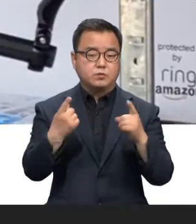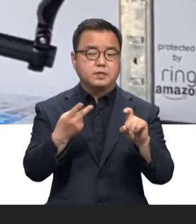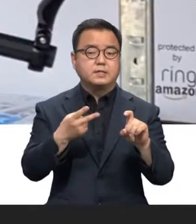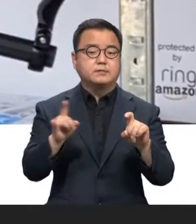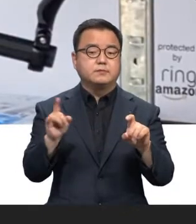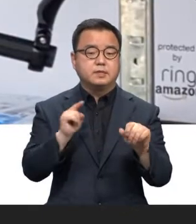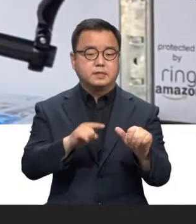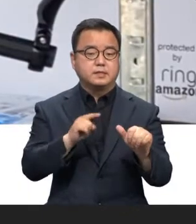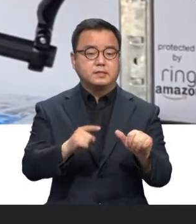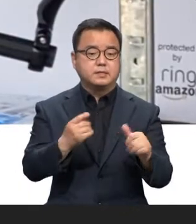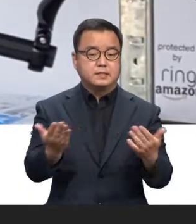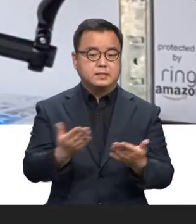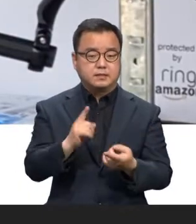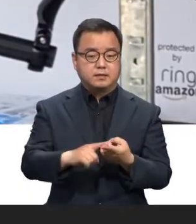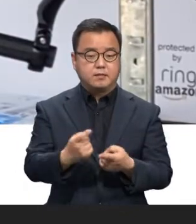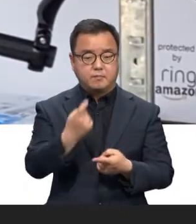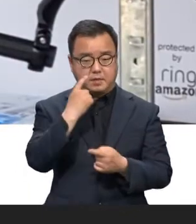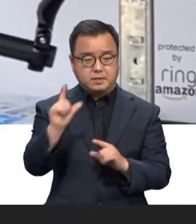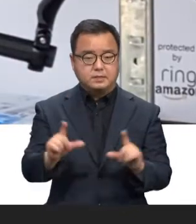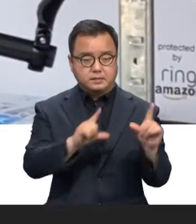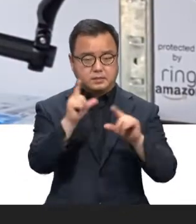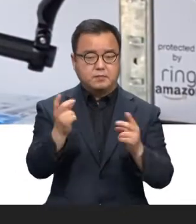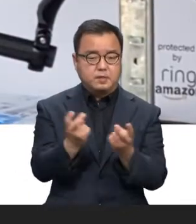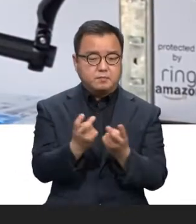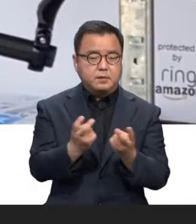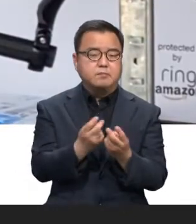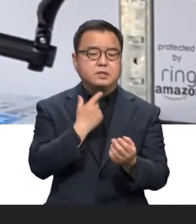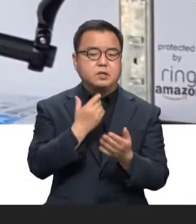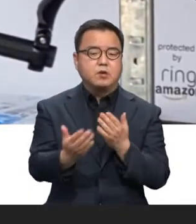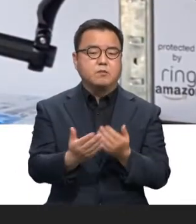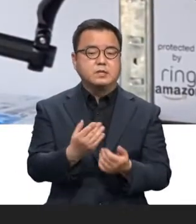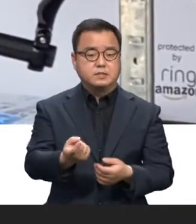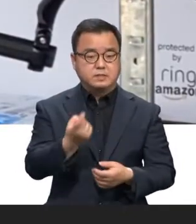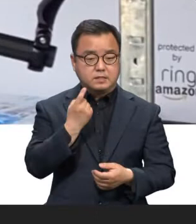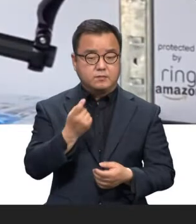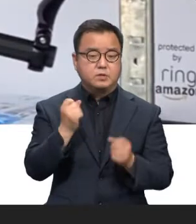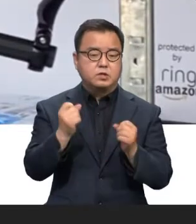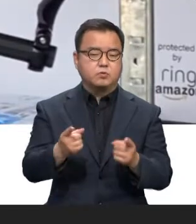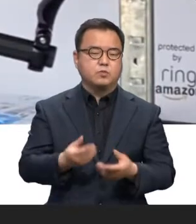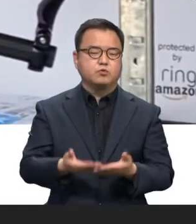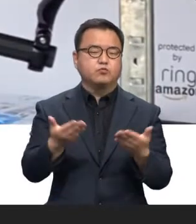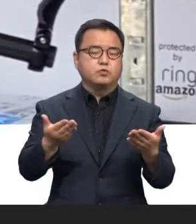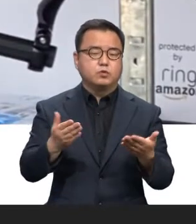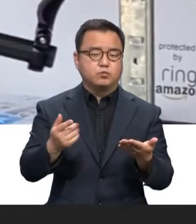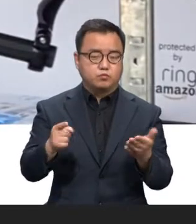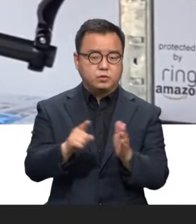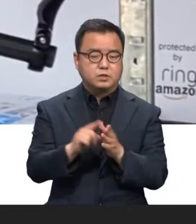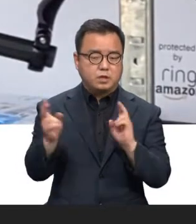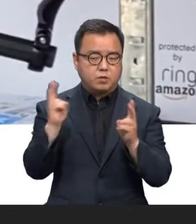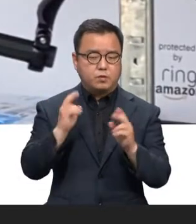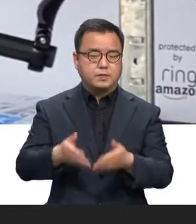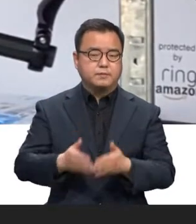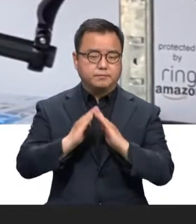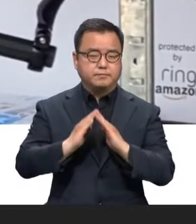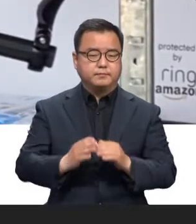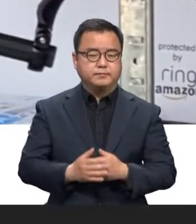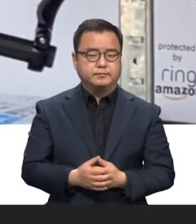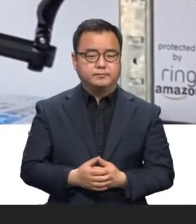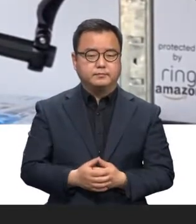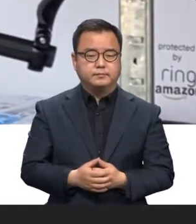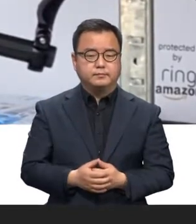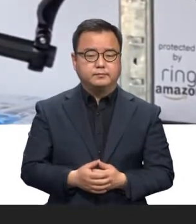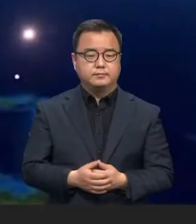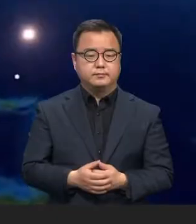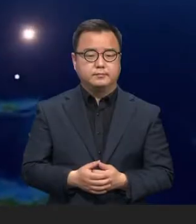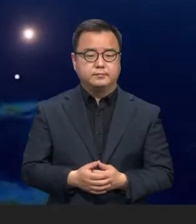teens with opportunities to learn about work, develop social and life skills like millions of teens did decades ago when they had their own paper routes delivering